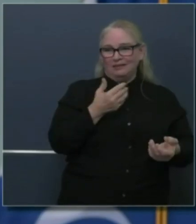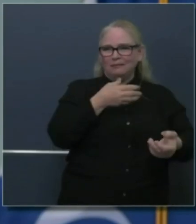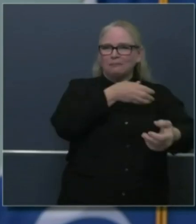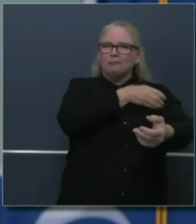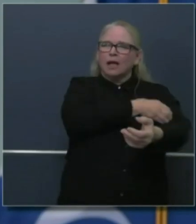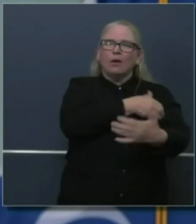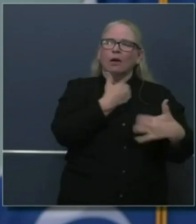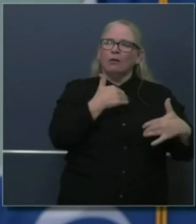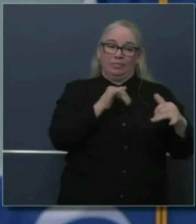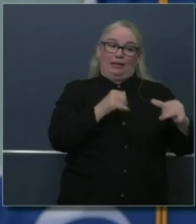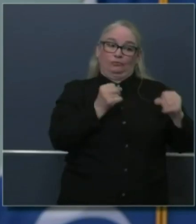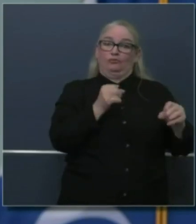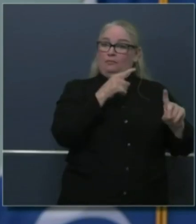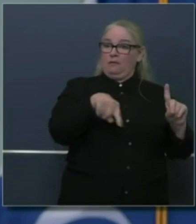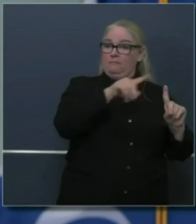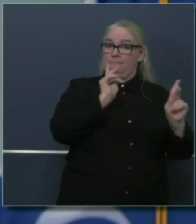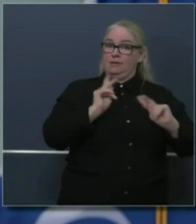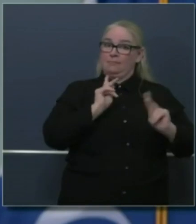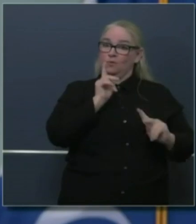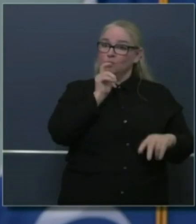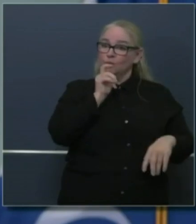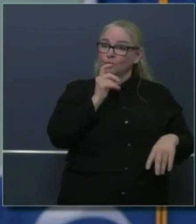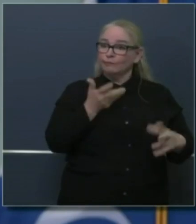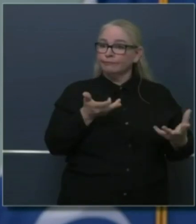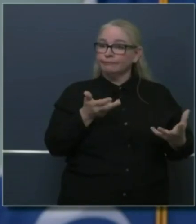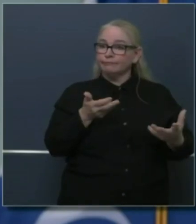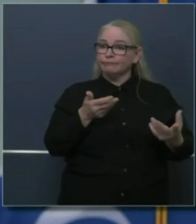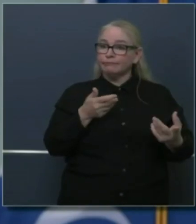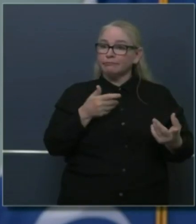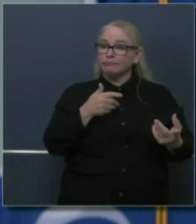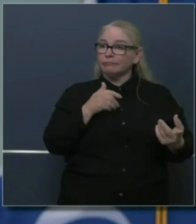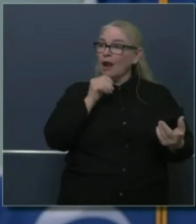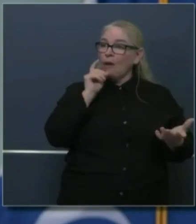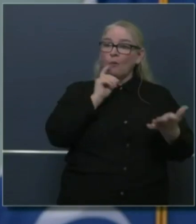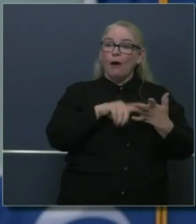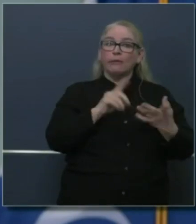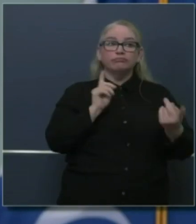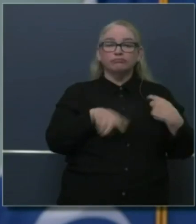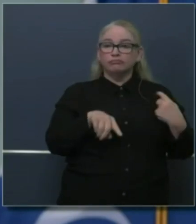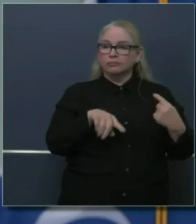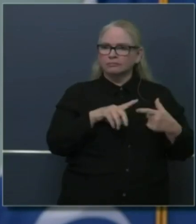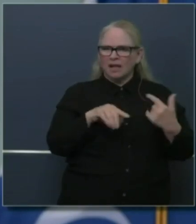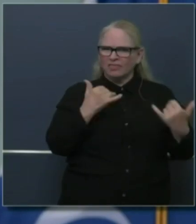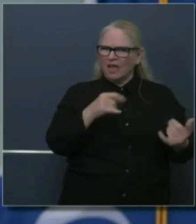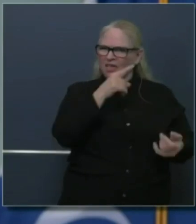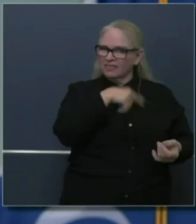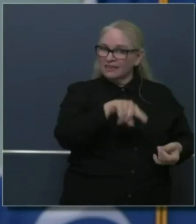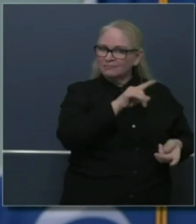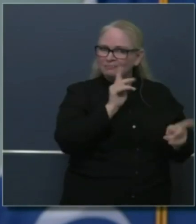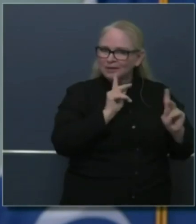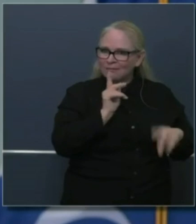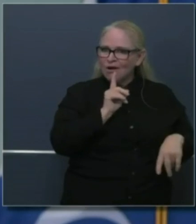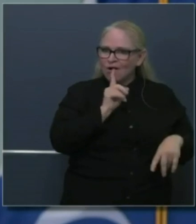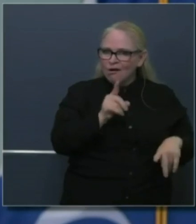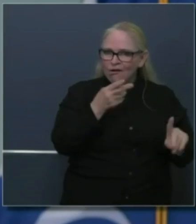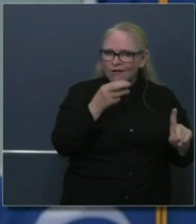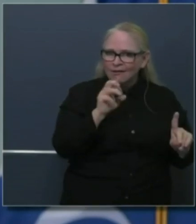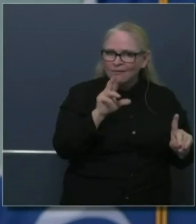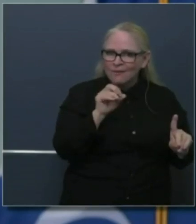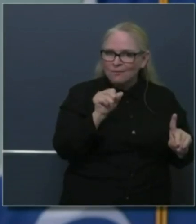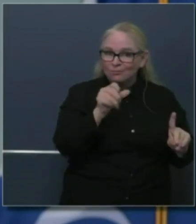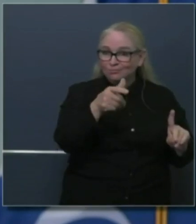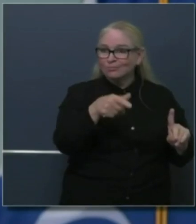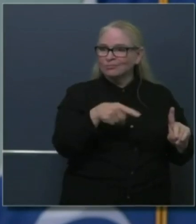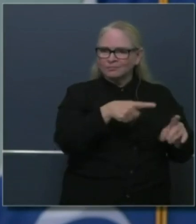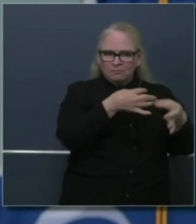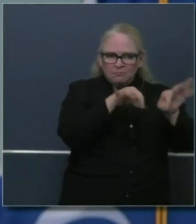used to walk by and never even nod and acknowledge that now we're calling heroes, the essential workforce in our skilled nursing facilities. She